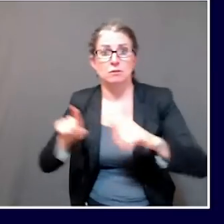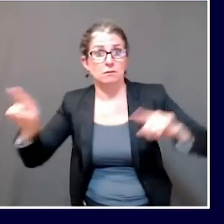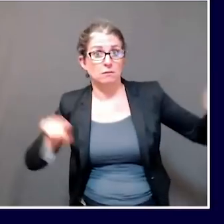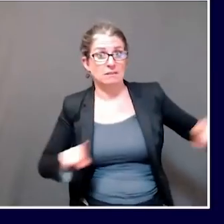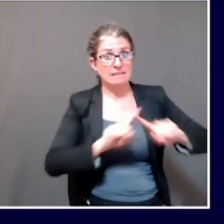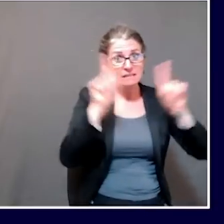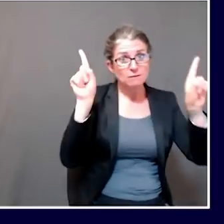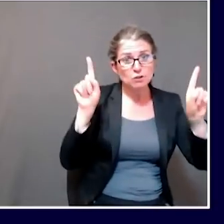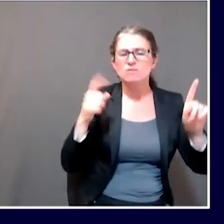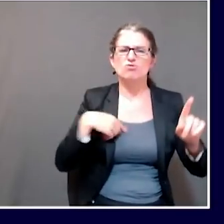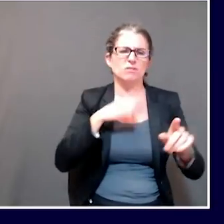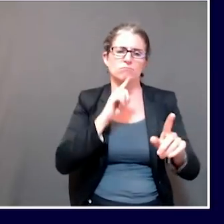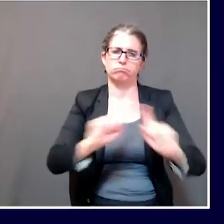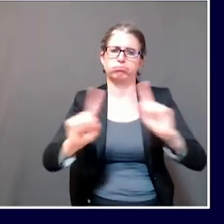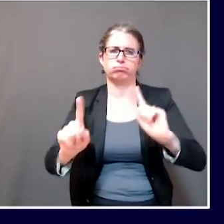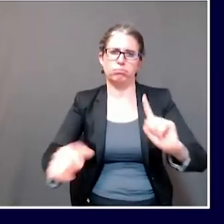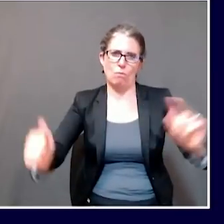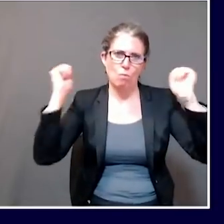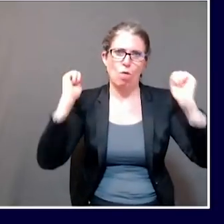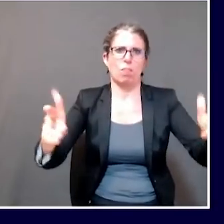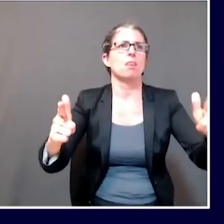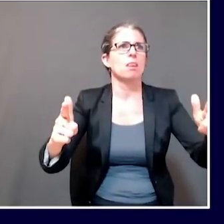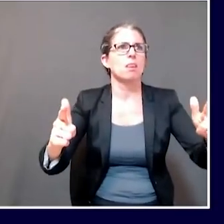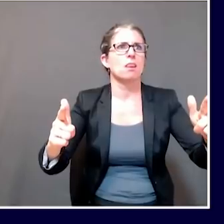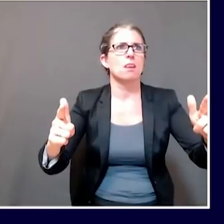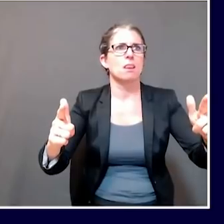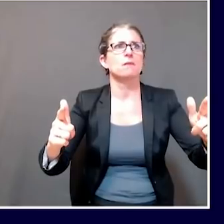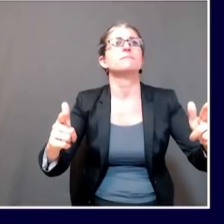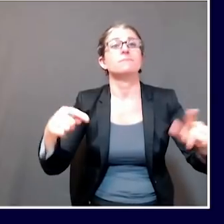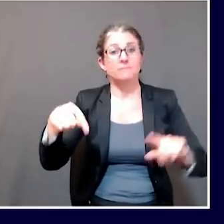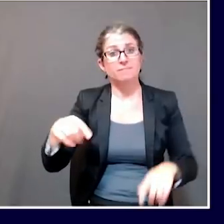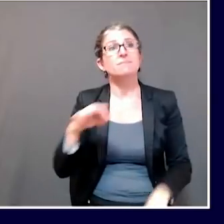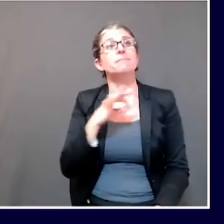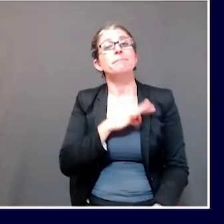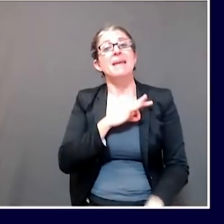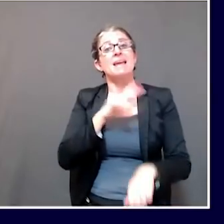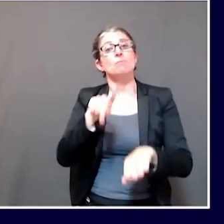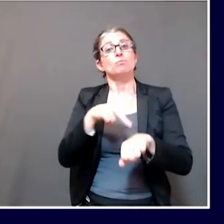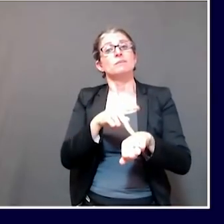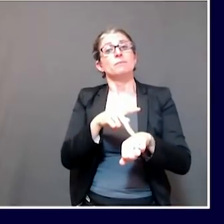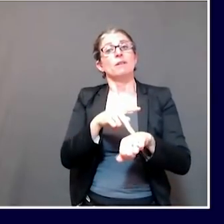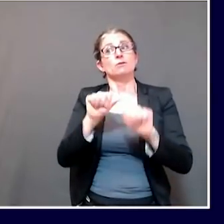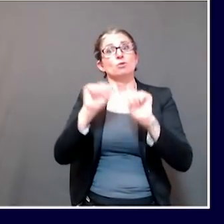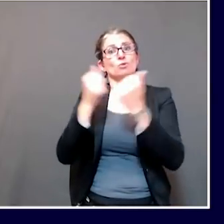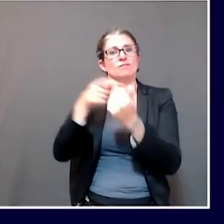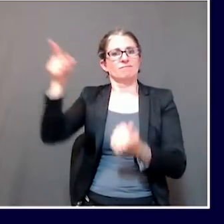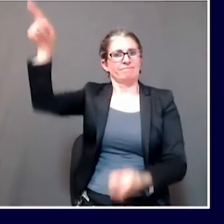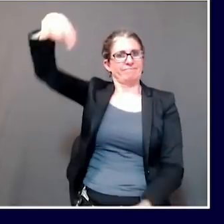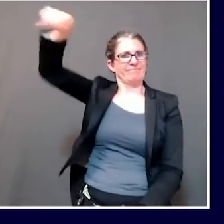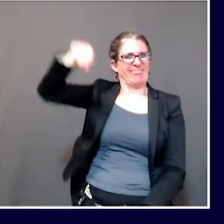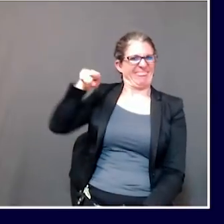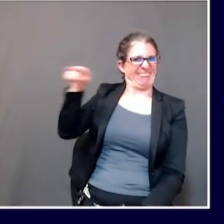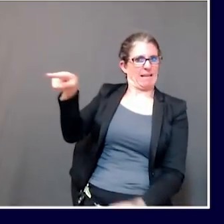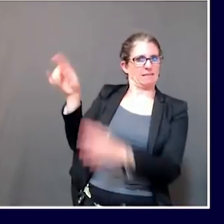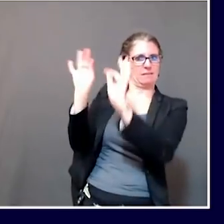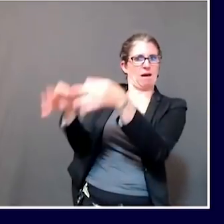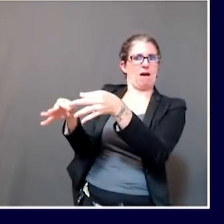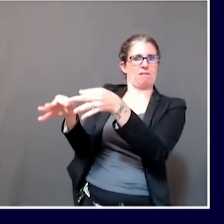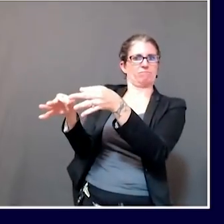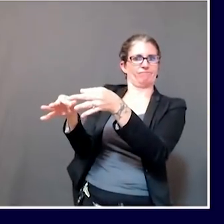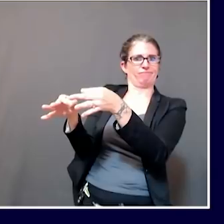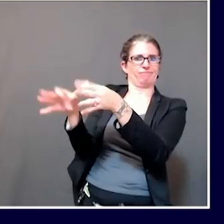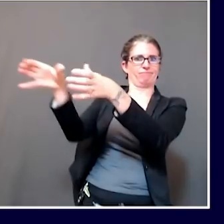they are the deciders on that issue, but our teams at Maine CDC have been really involved with them. You're correct to note the